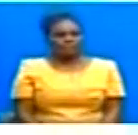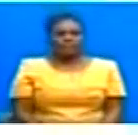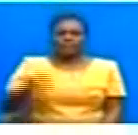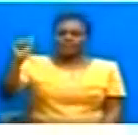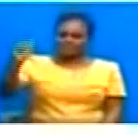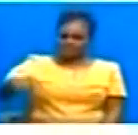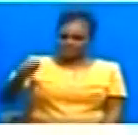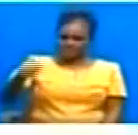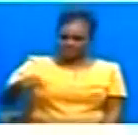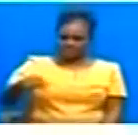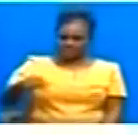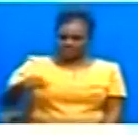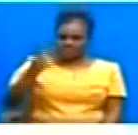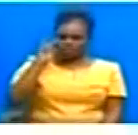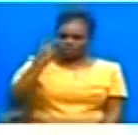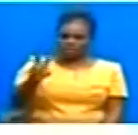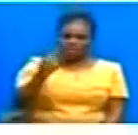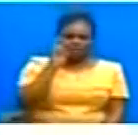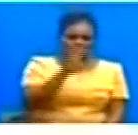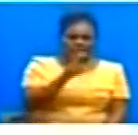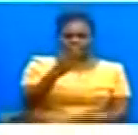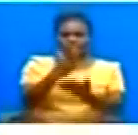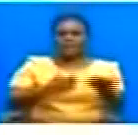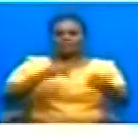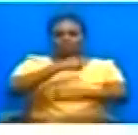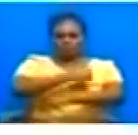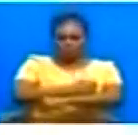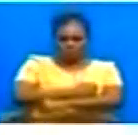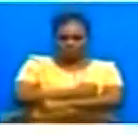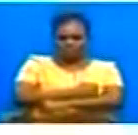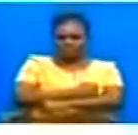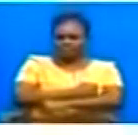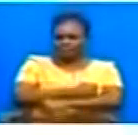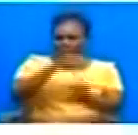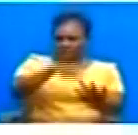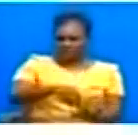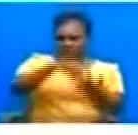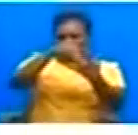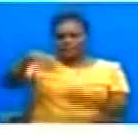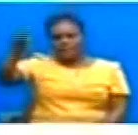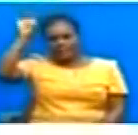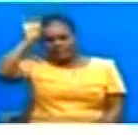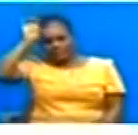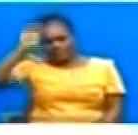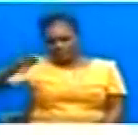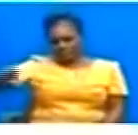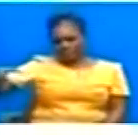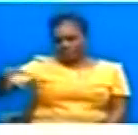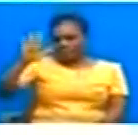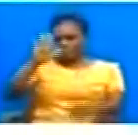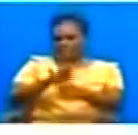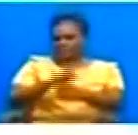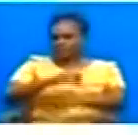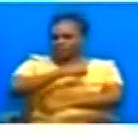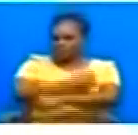Yes, Linda, we did a spot check on some of the schools within Wasingishu County, in particular Eldoret Town, and in most of these schools